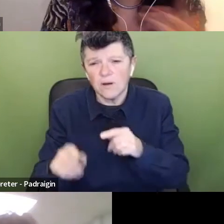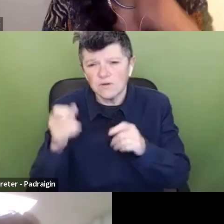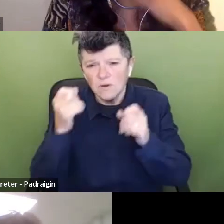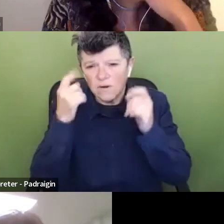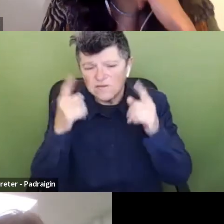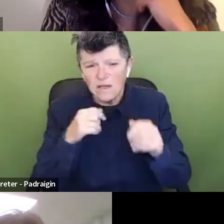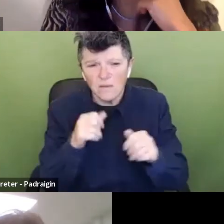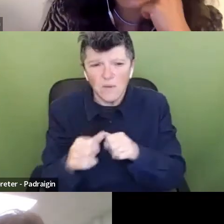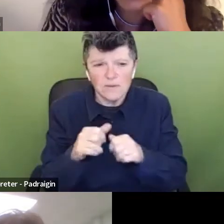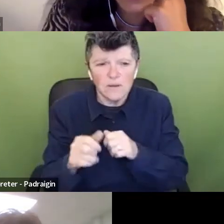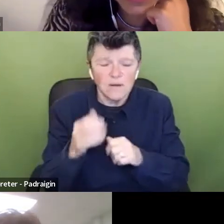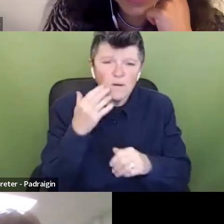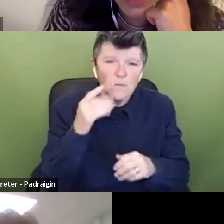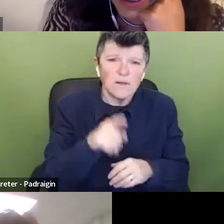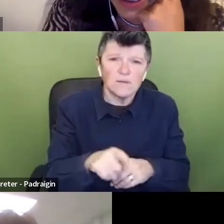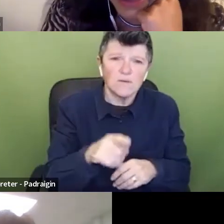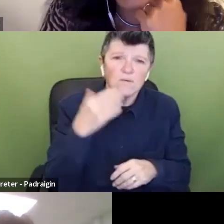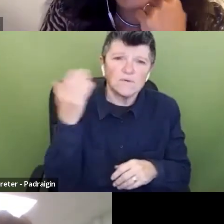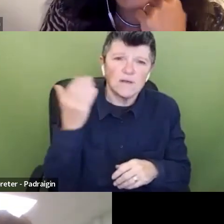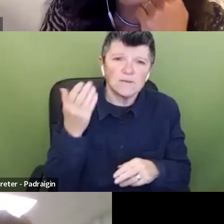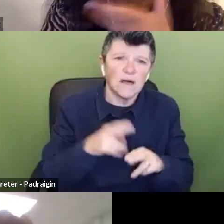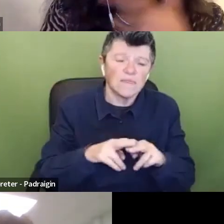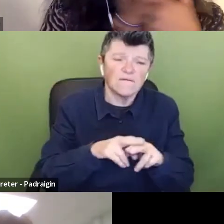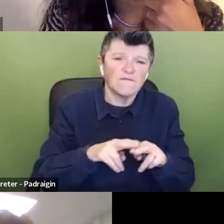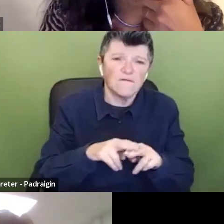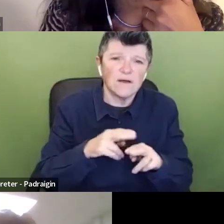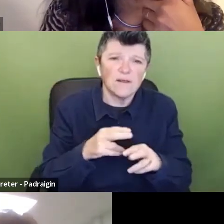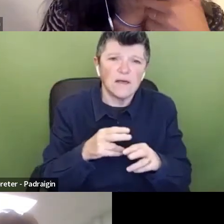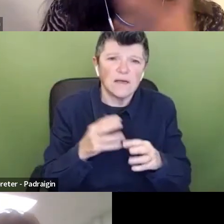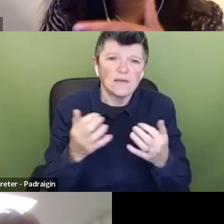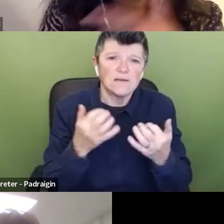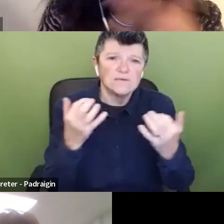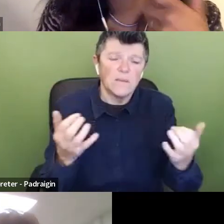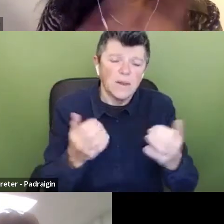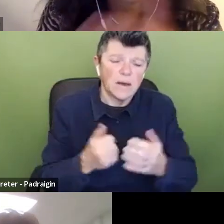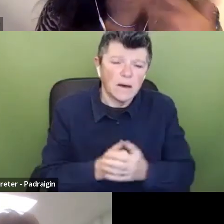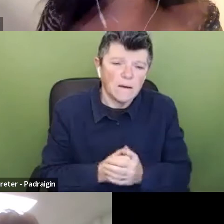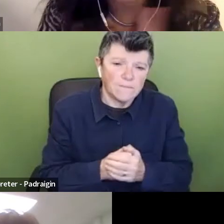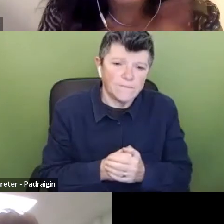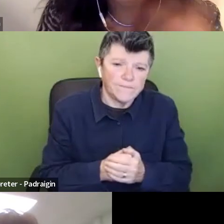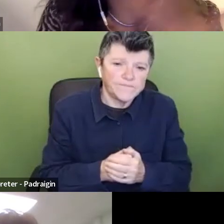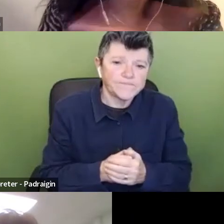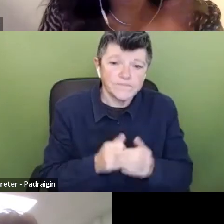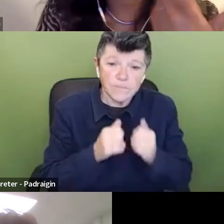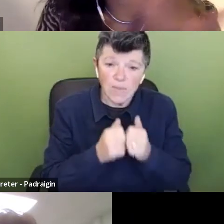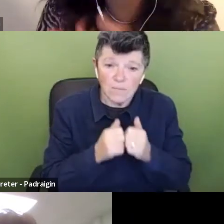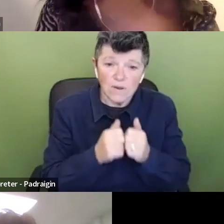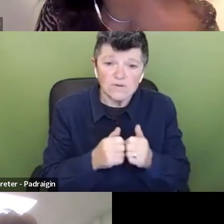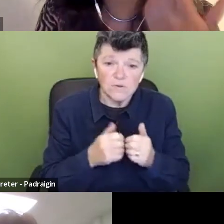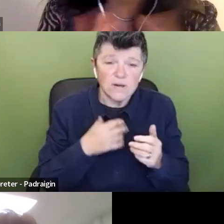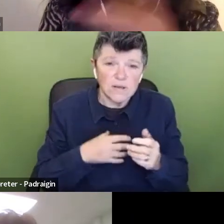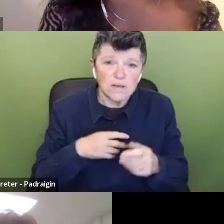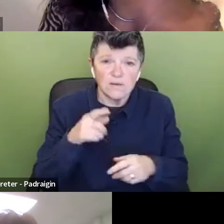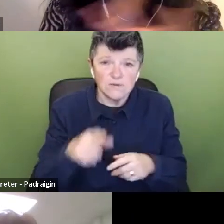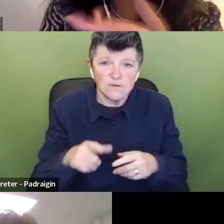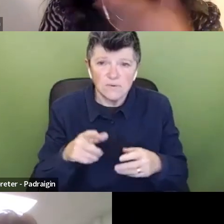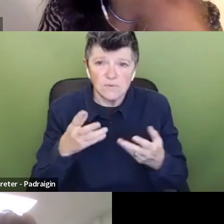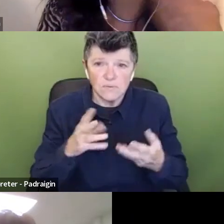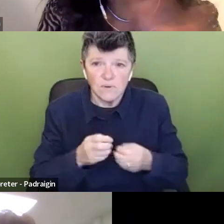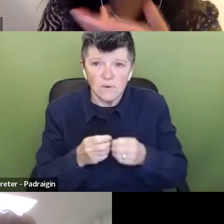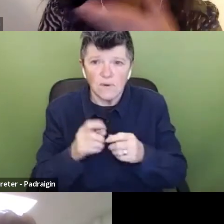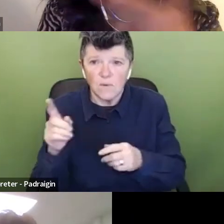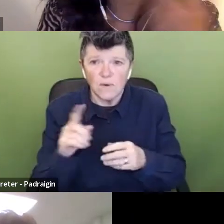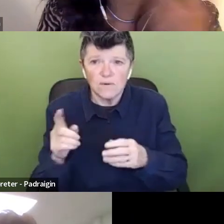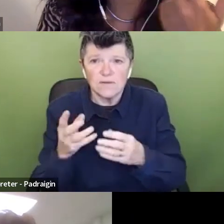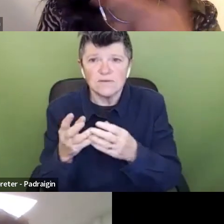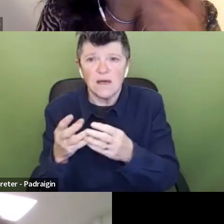when you presented at the Friday seminar. I appreciate, that we need to unpack, what is this emptiness and